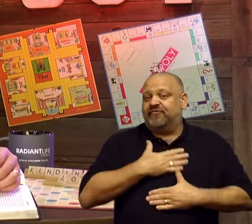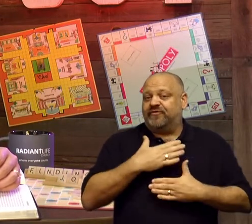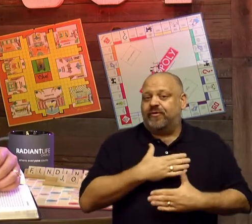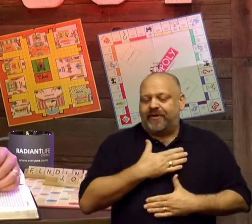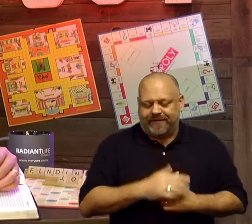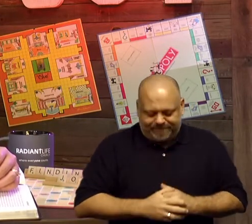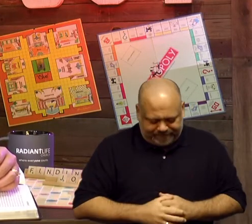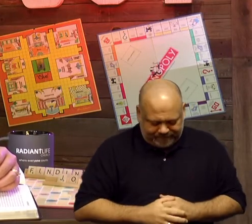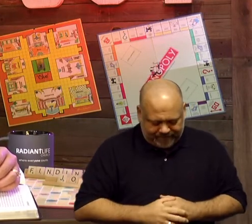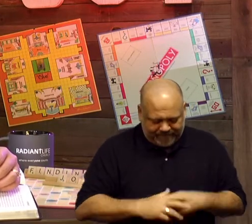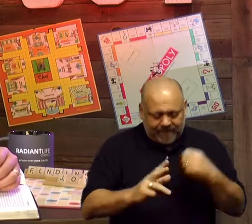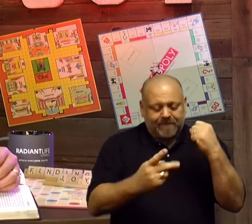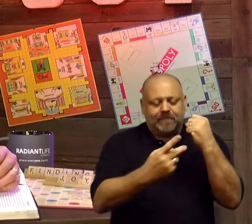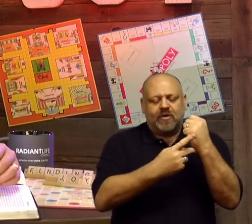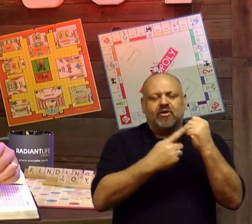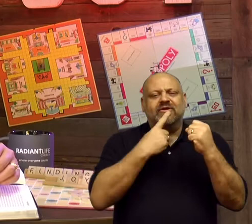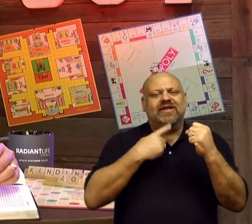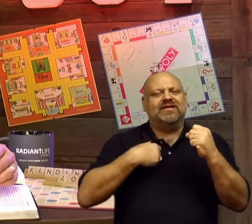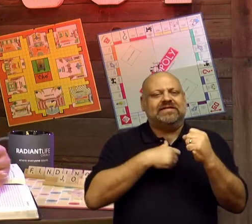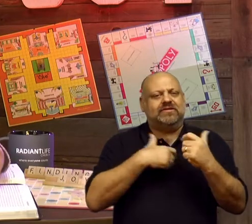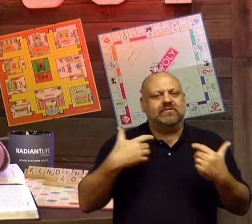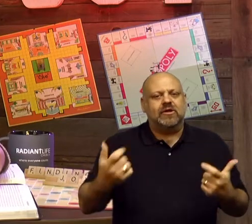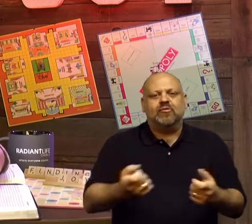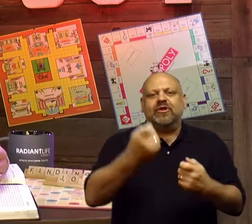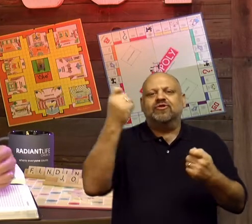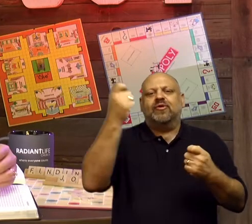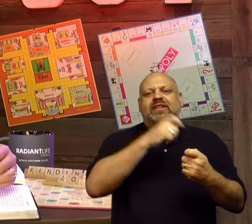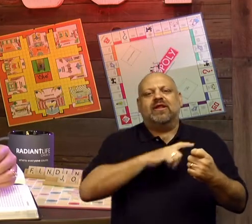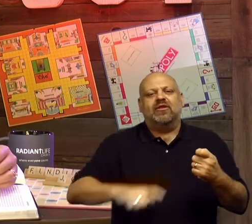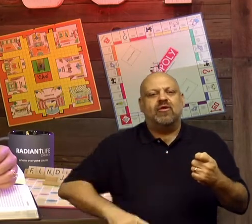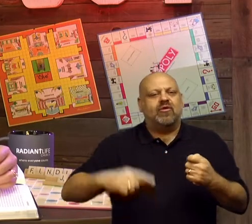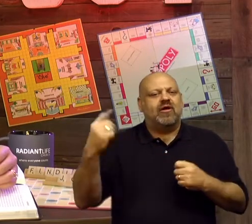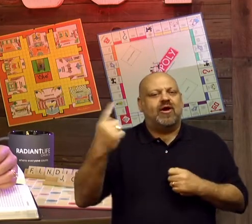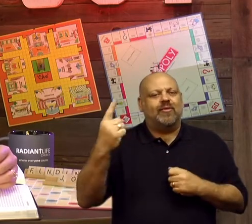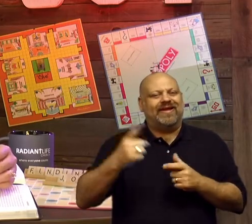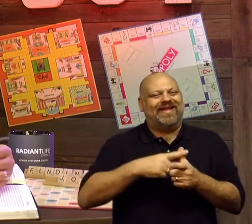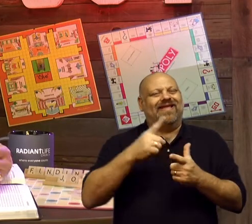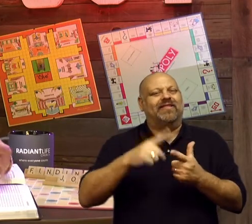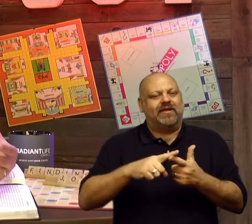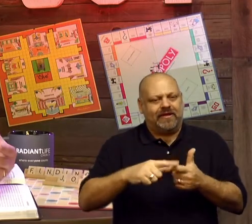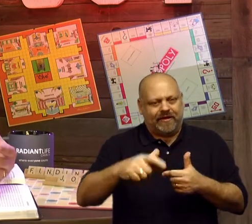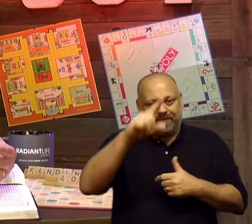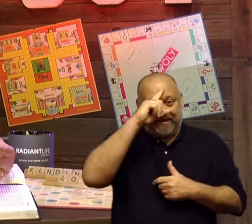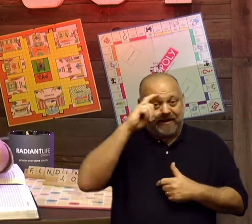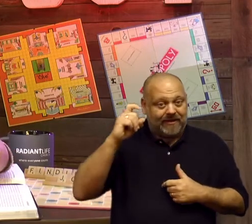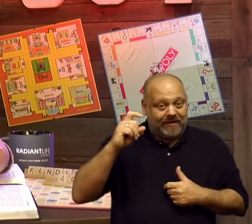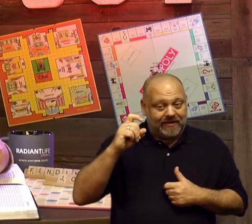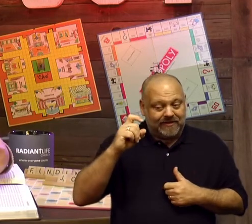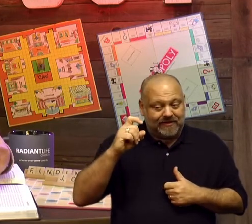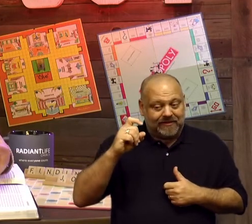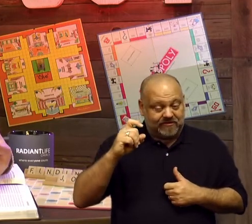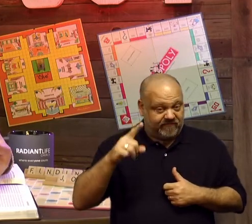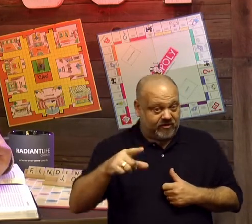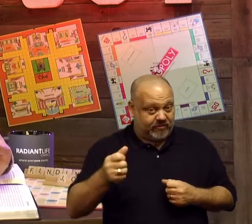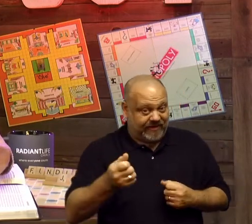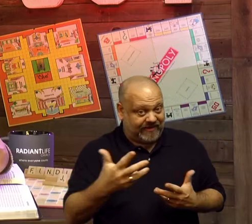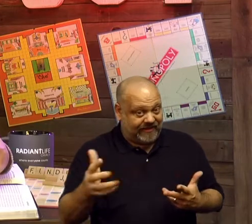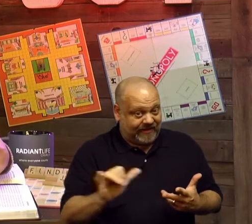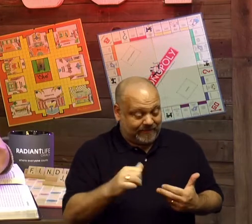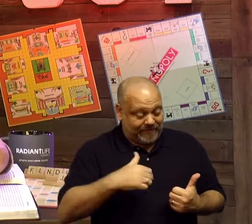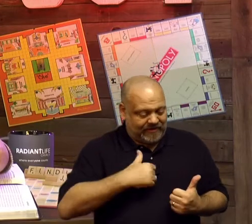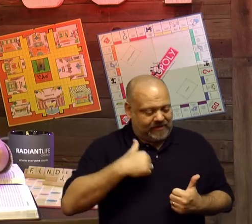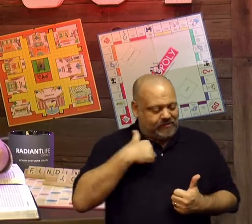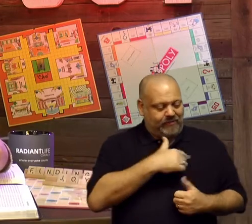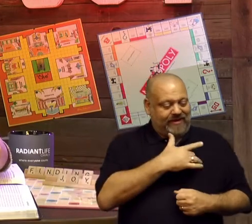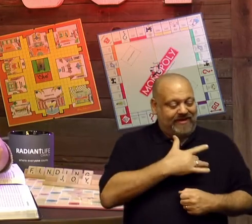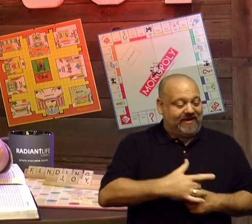joy. Paul tells us to rejoice in the Lord always. And then, because if you're anything